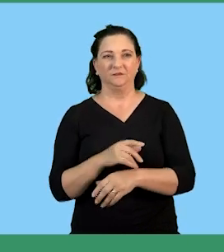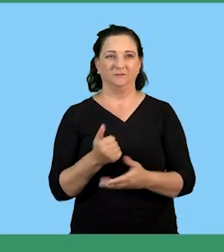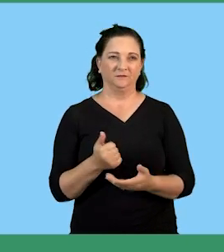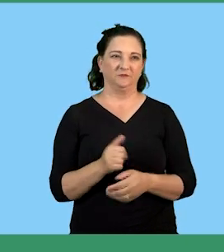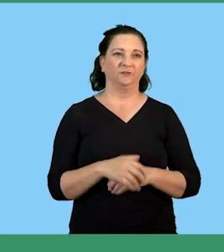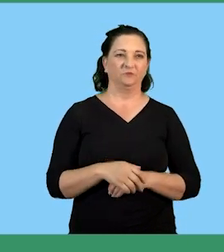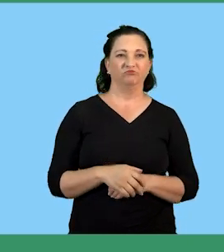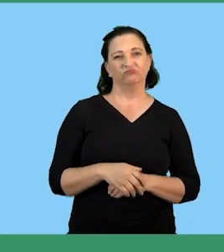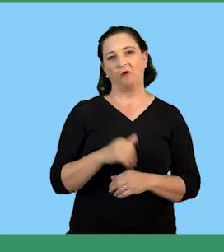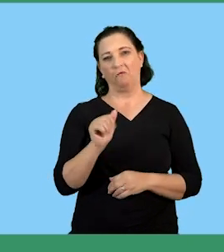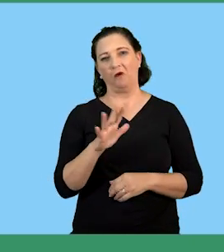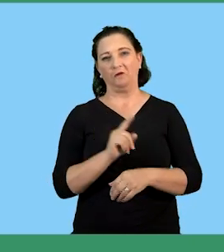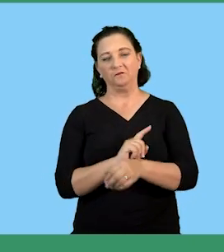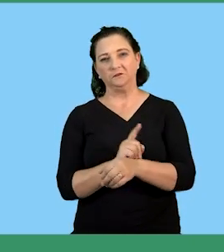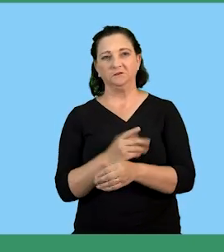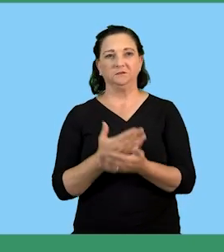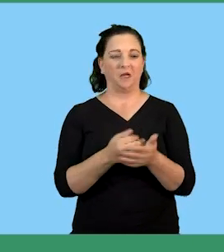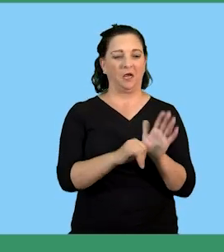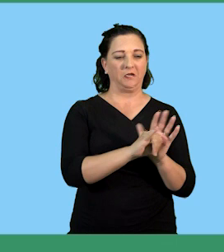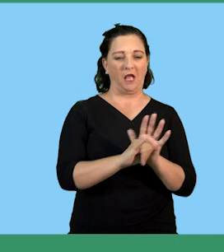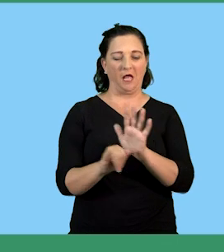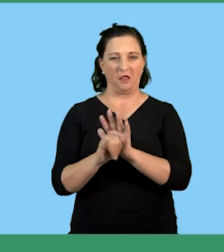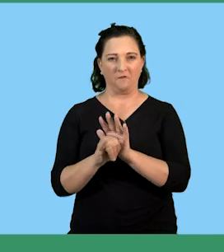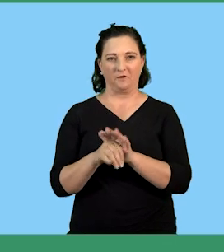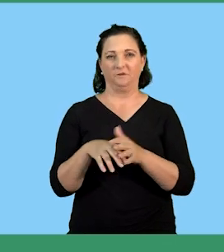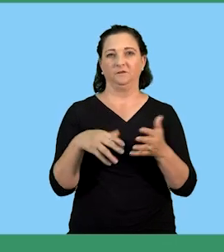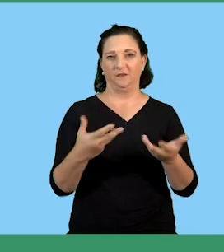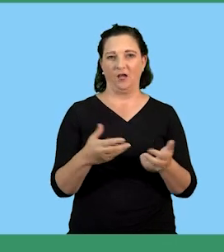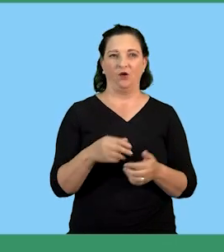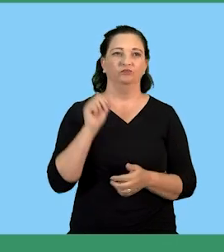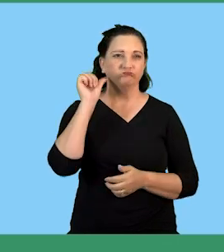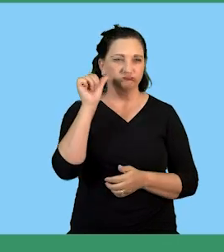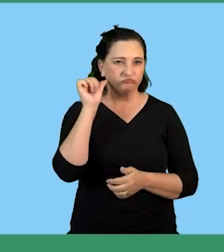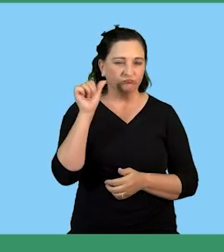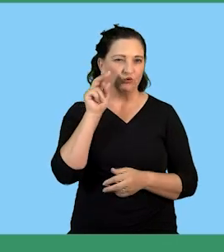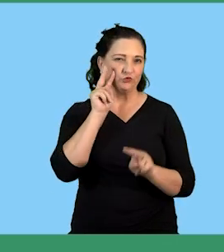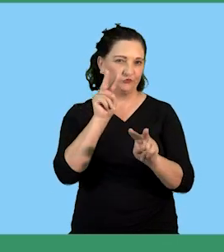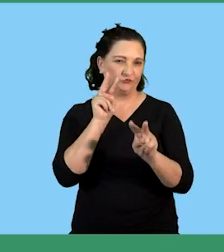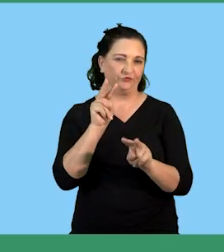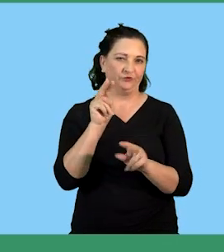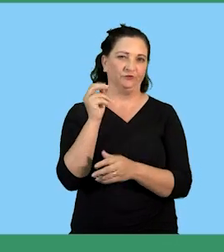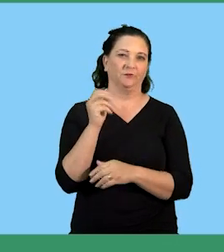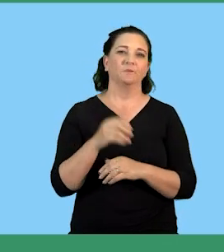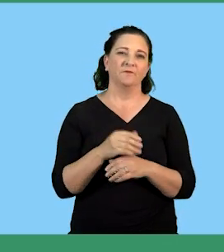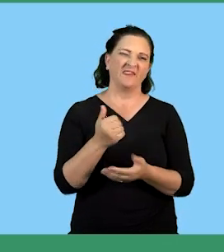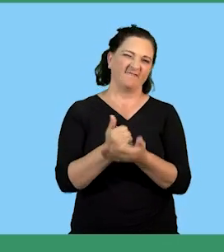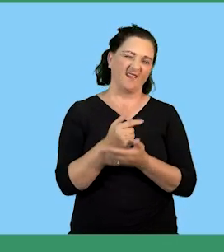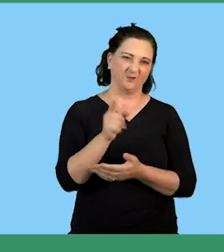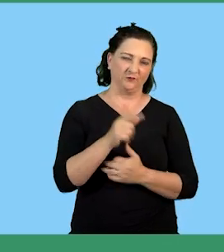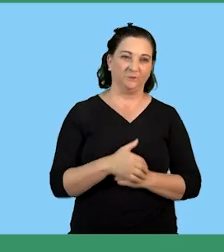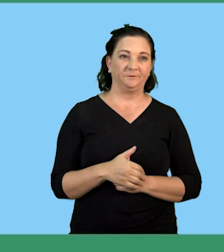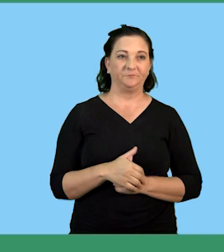5 seconds. Yes. To identify those two audiovisual aids that are used in the scenario.